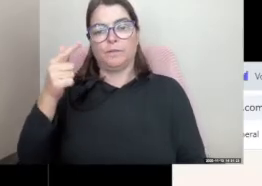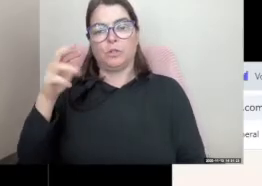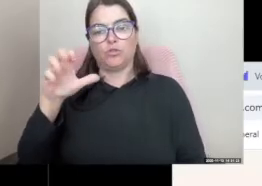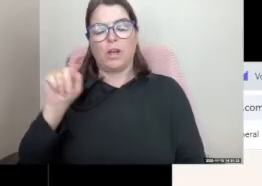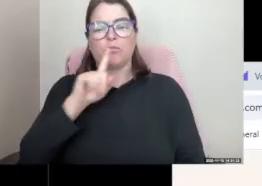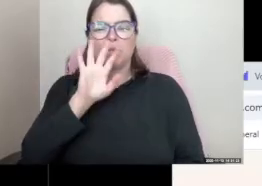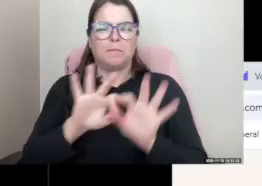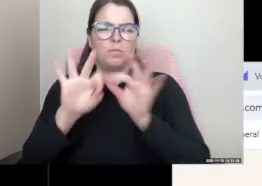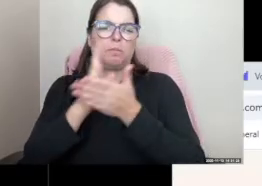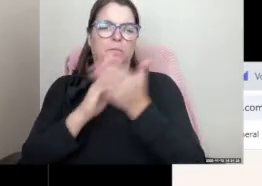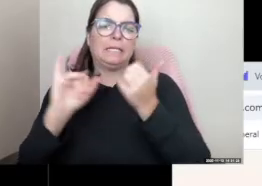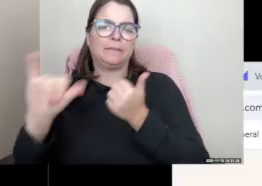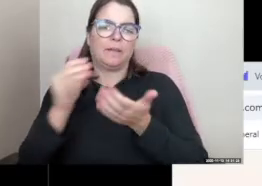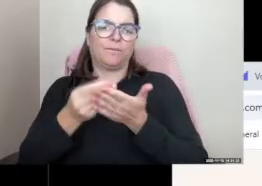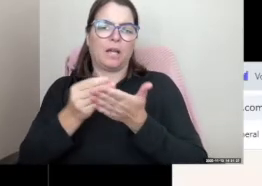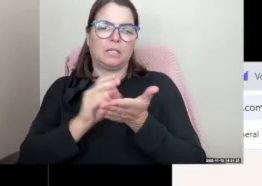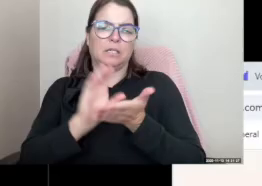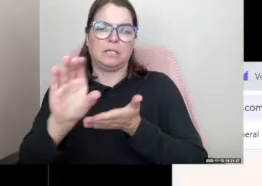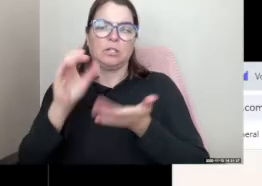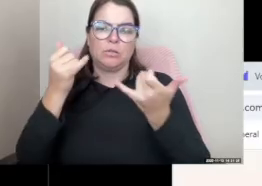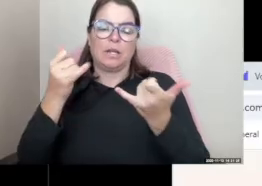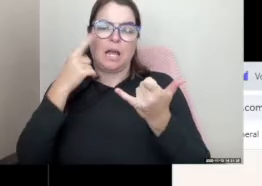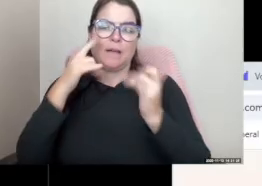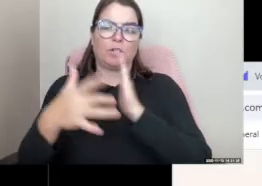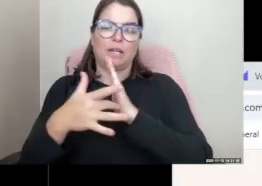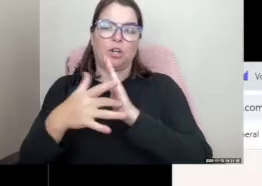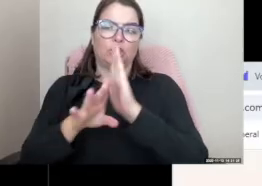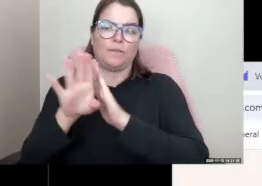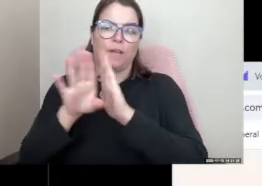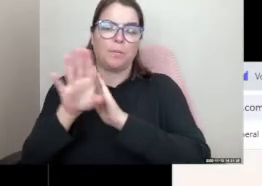that possible for us through development, through operation.